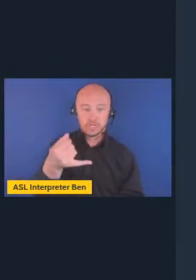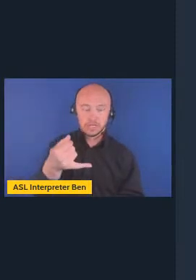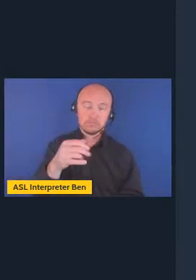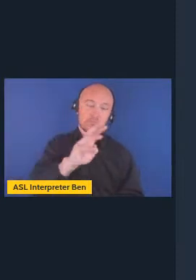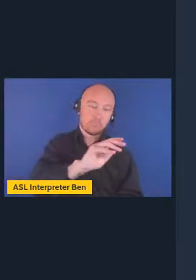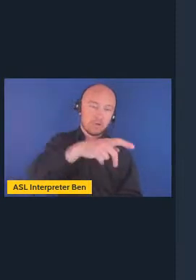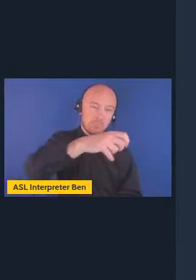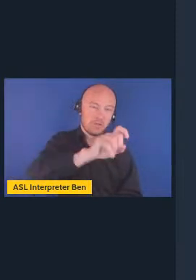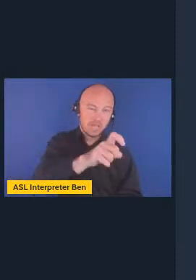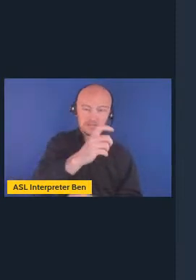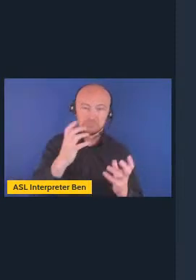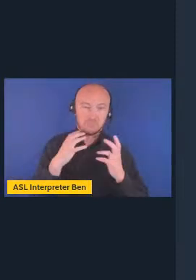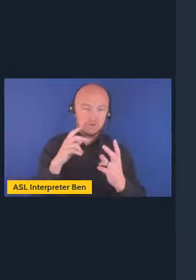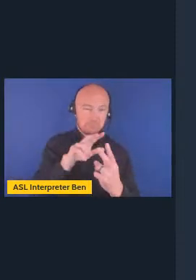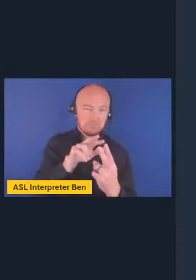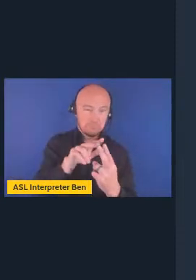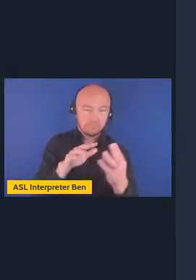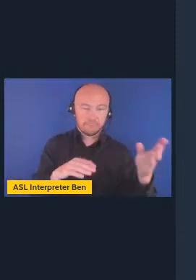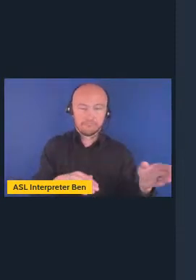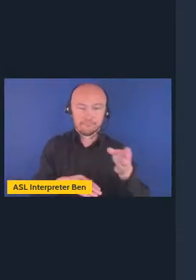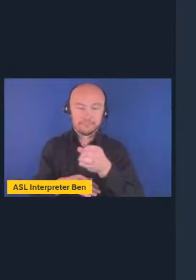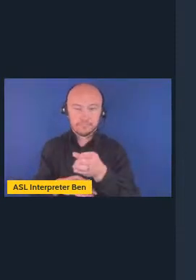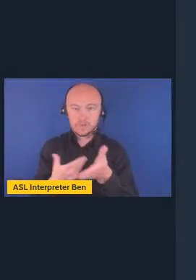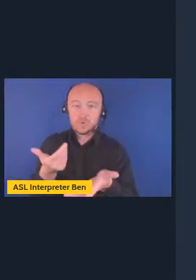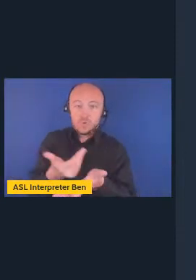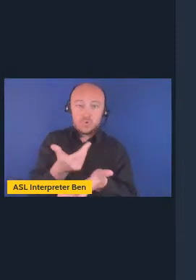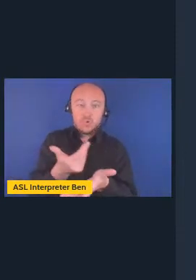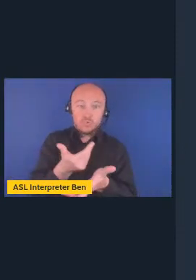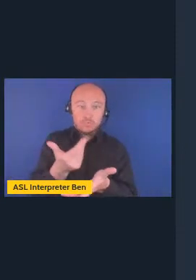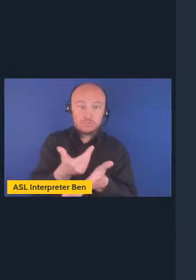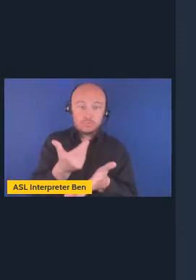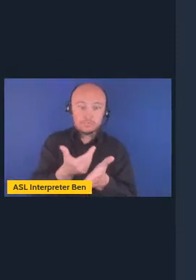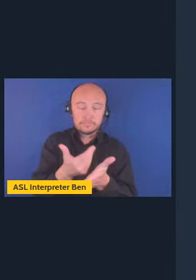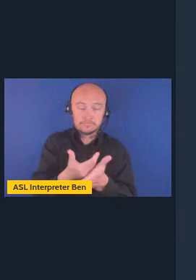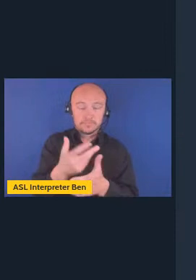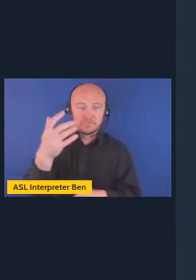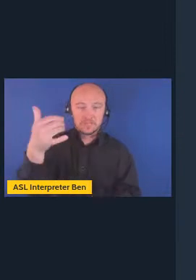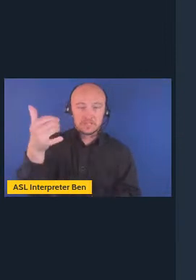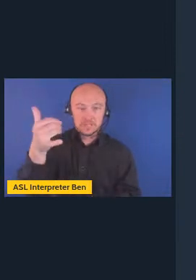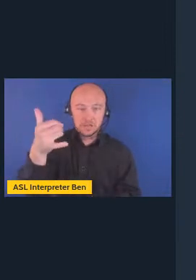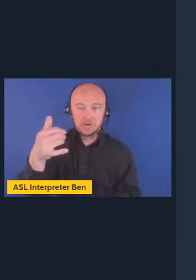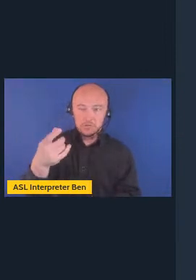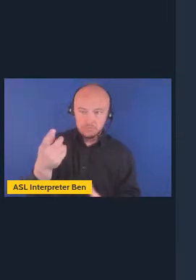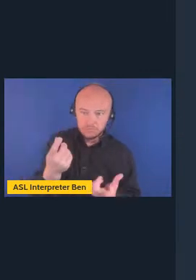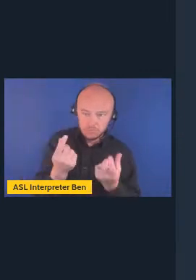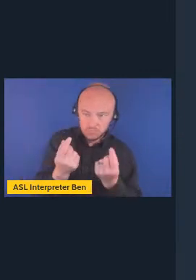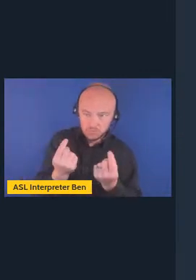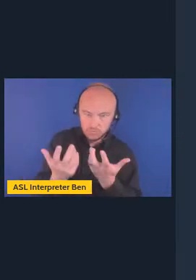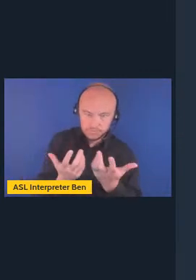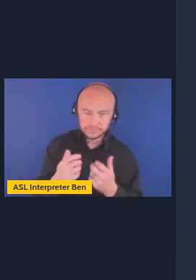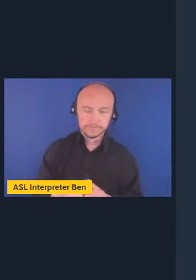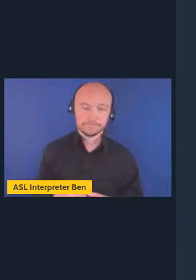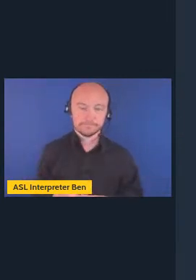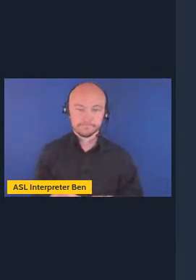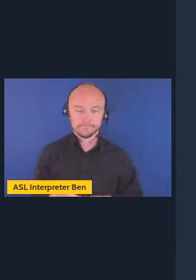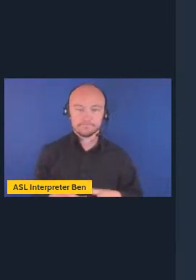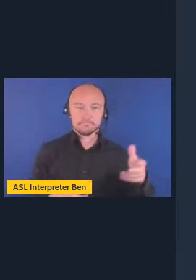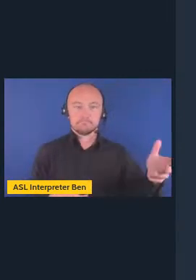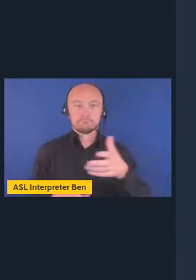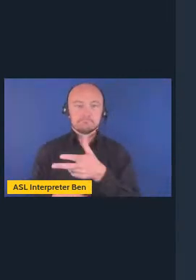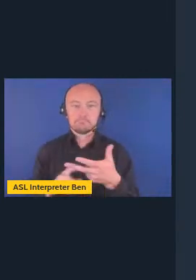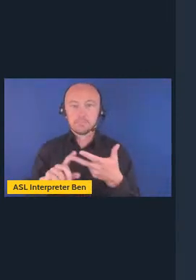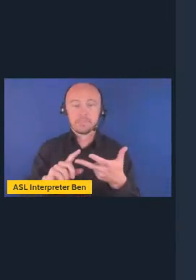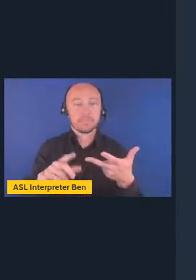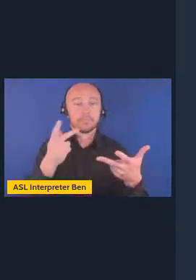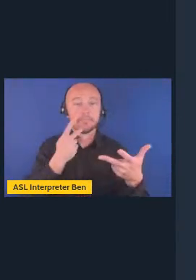npx, Projen. Then the new command in yellow to tell the CLI what you want to do. The third part in dark